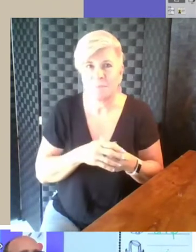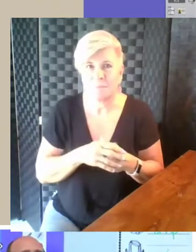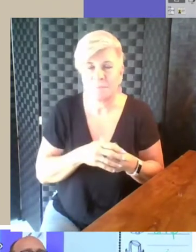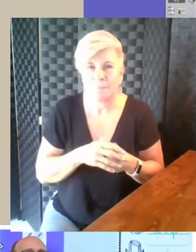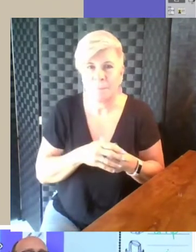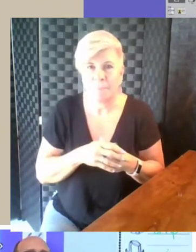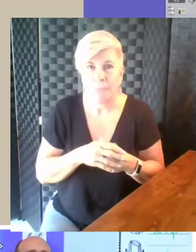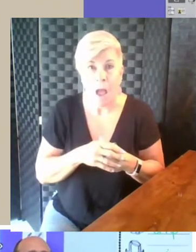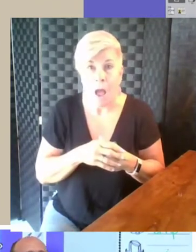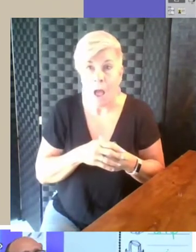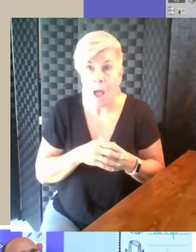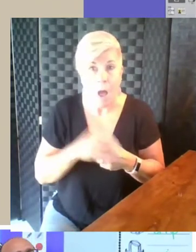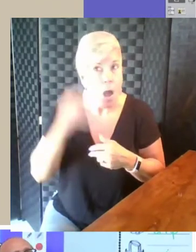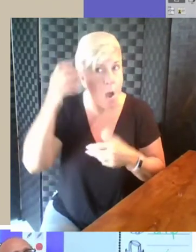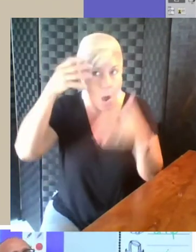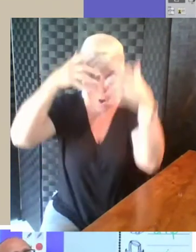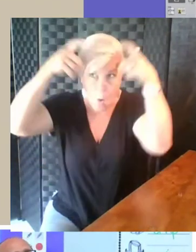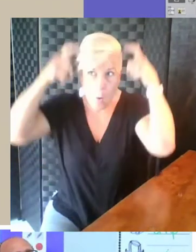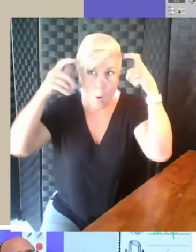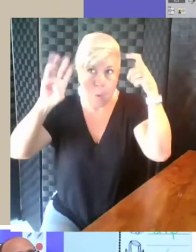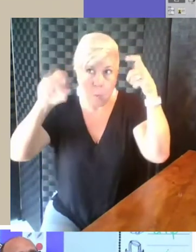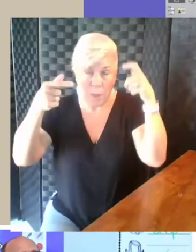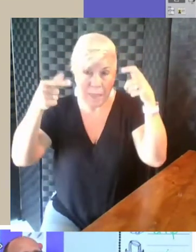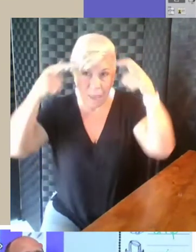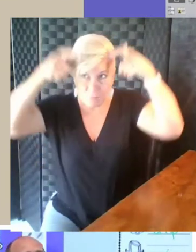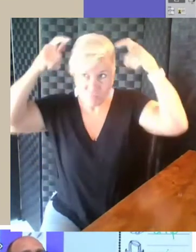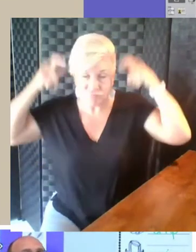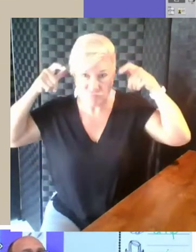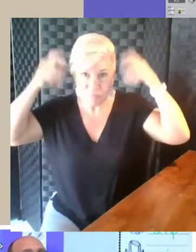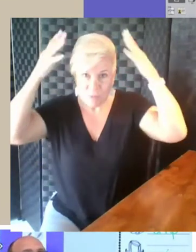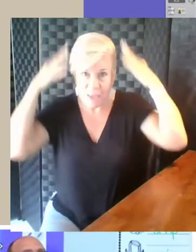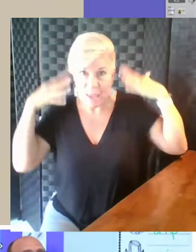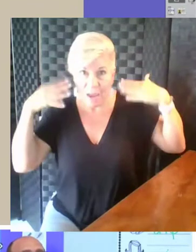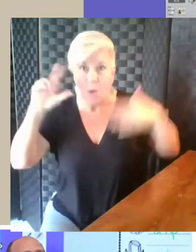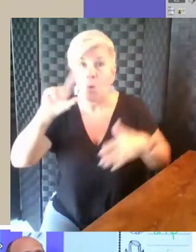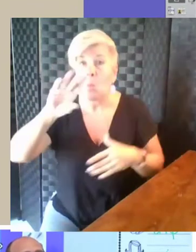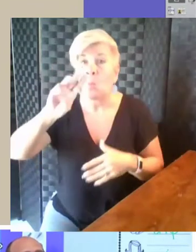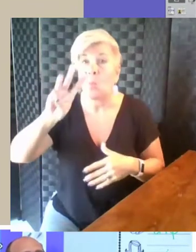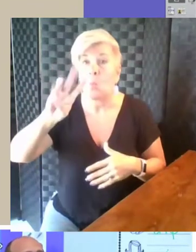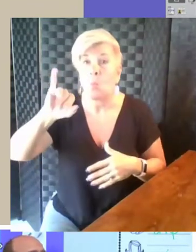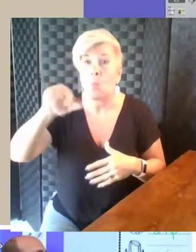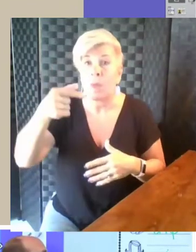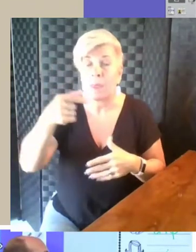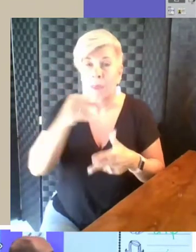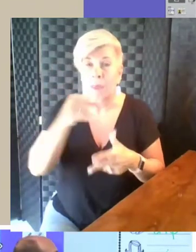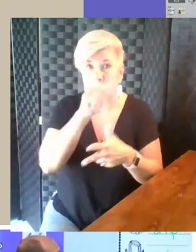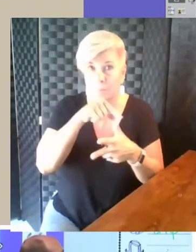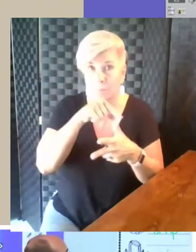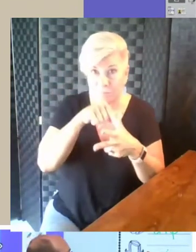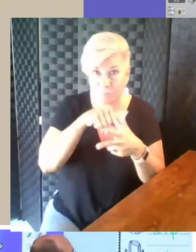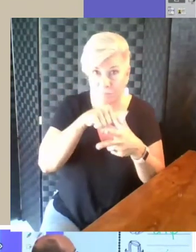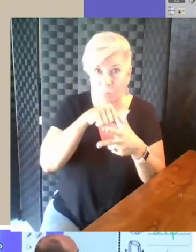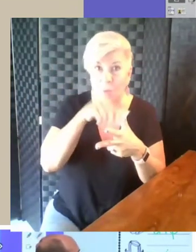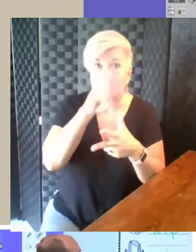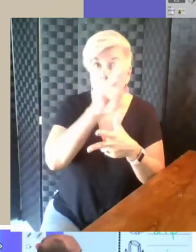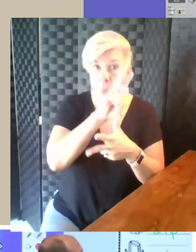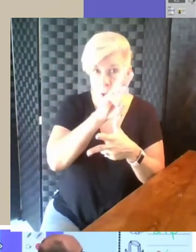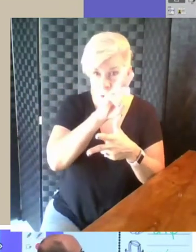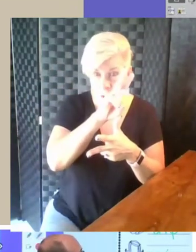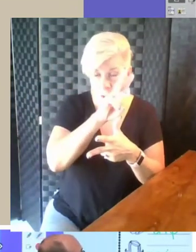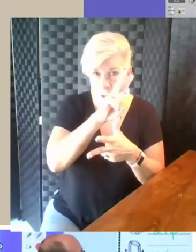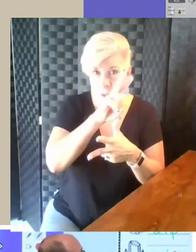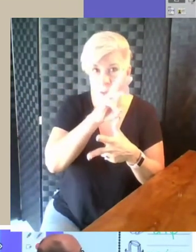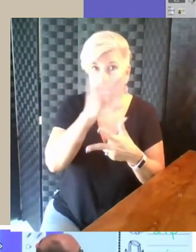I see a wig. Can you tell me the two consonants in wig? Did you say